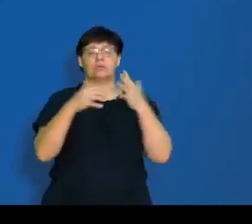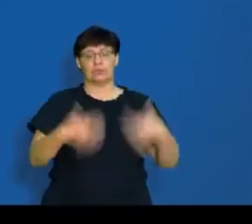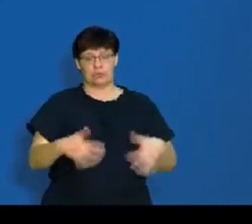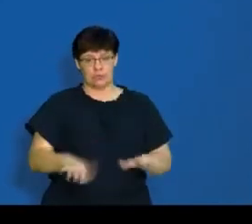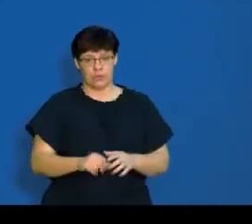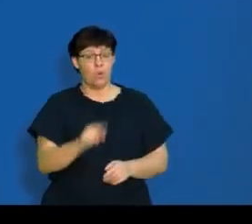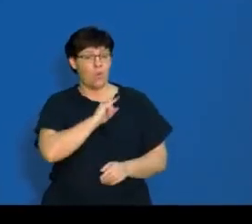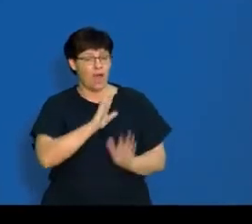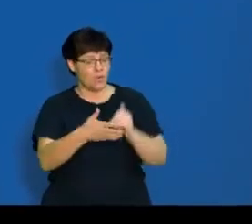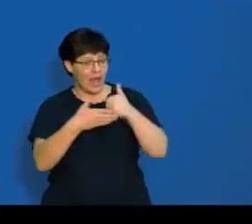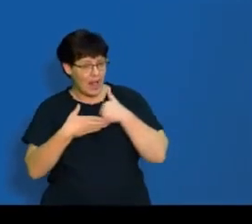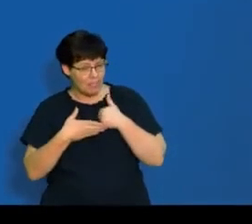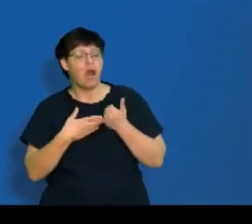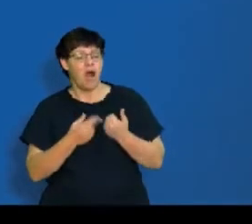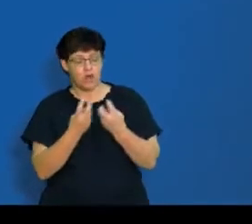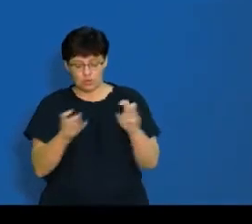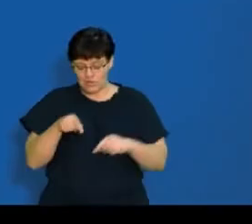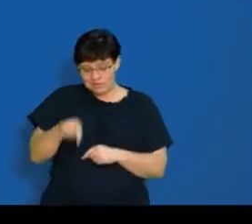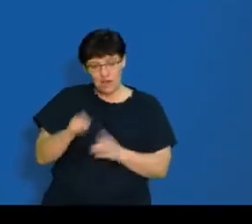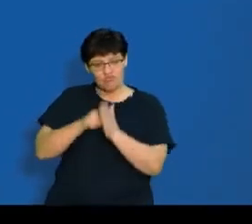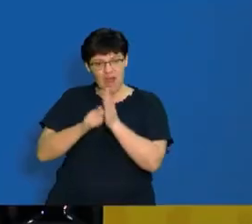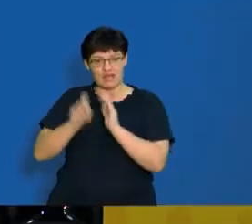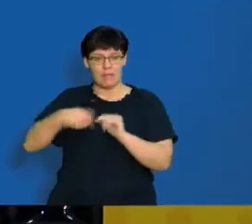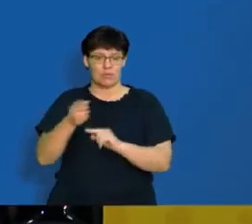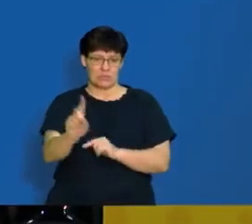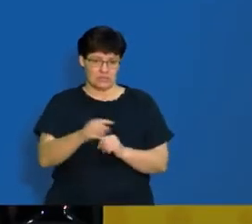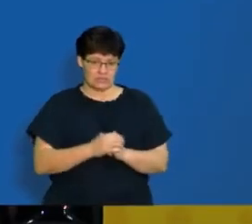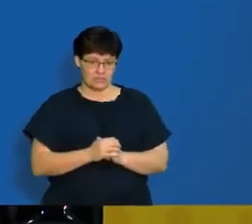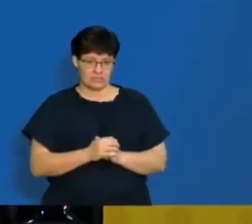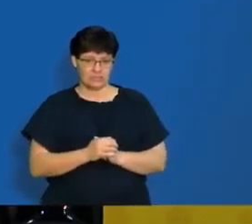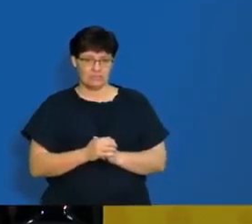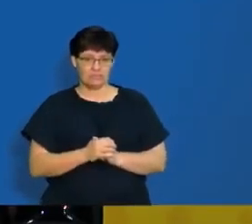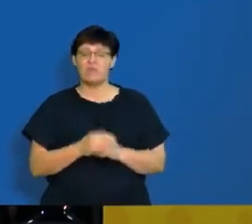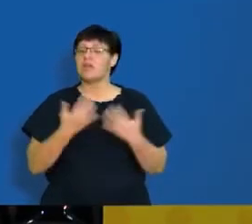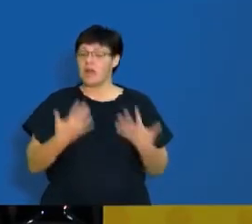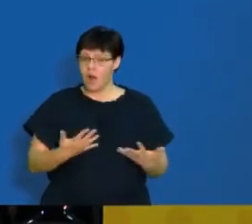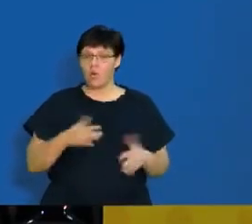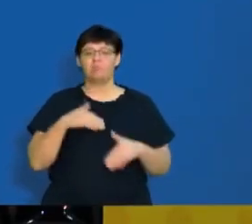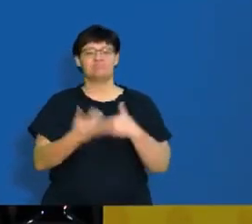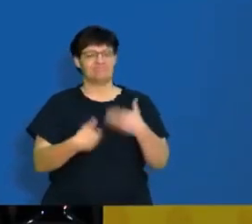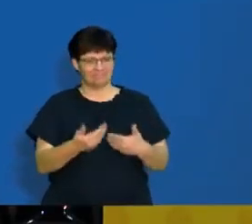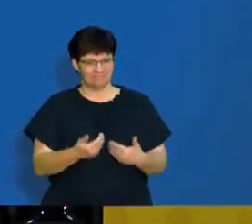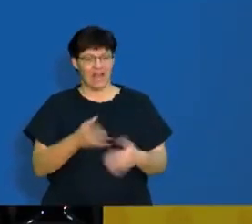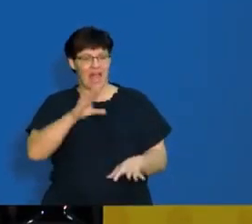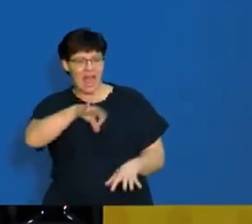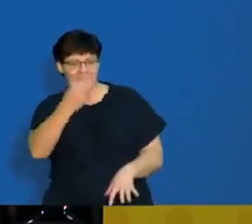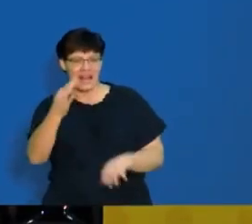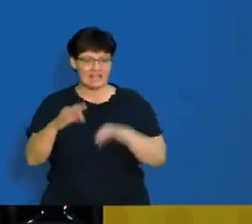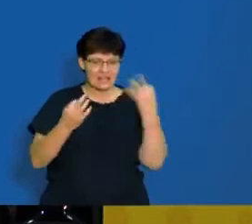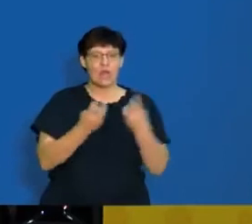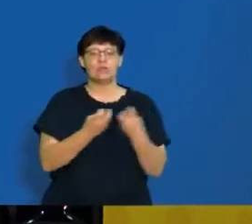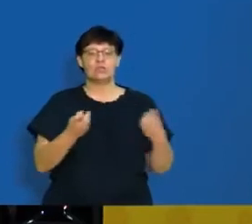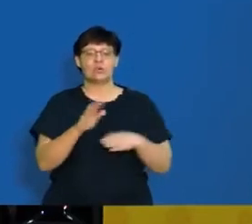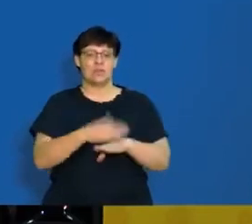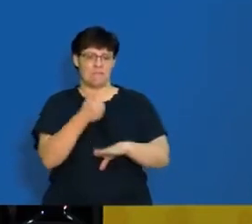because it helps you understand what the source is about. Okay, so we are going to carry on with analyzing a source-based